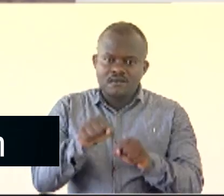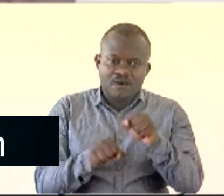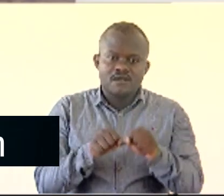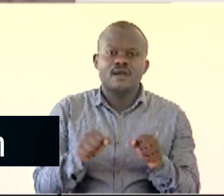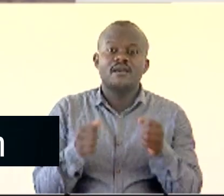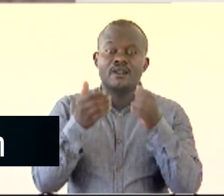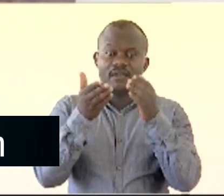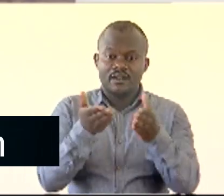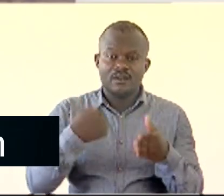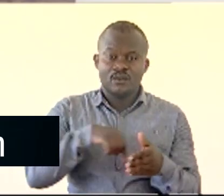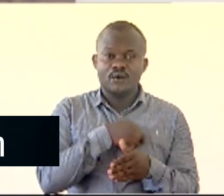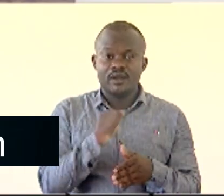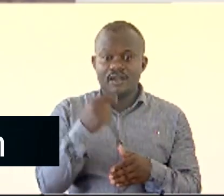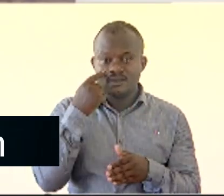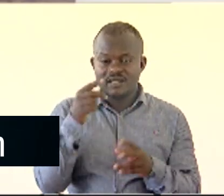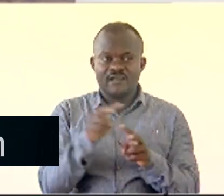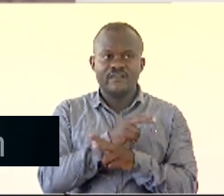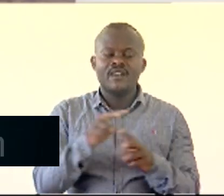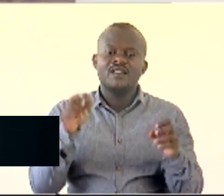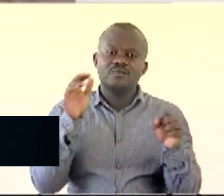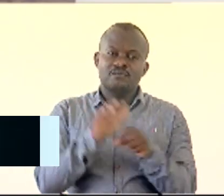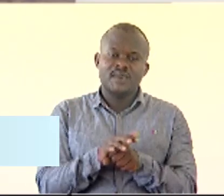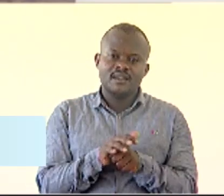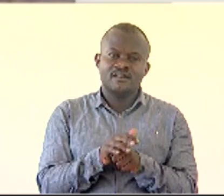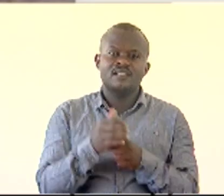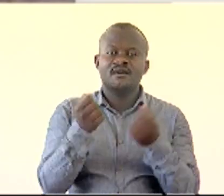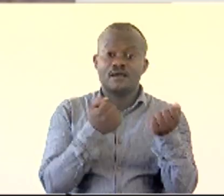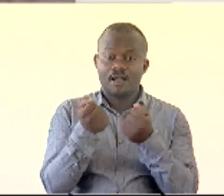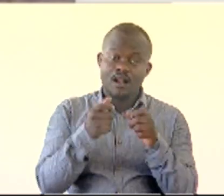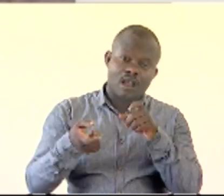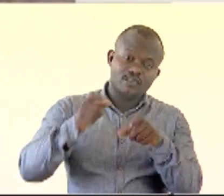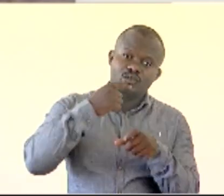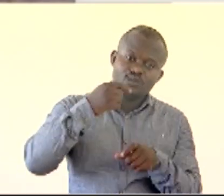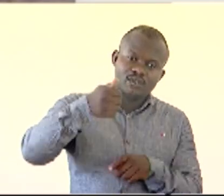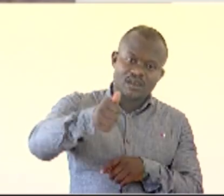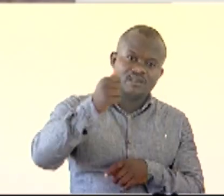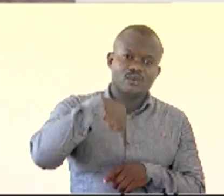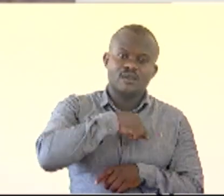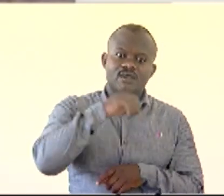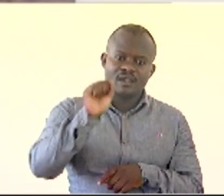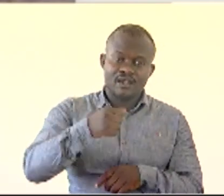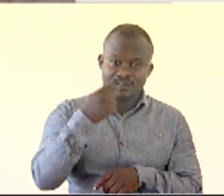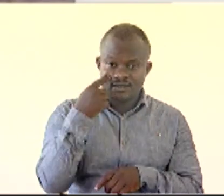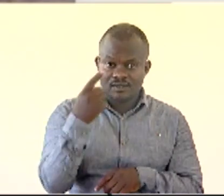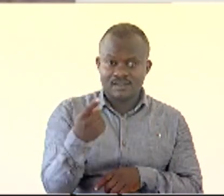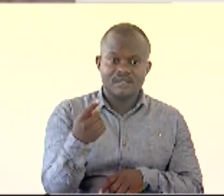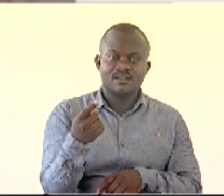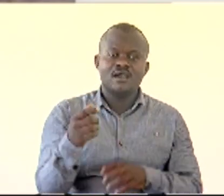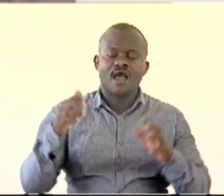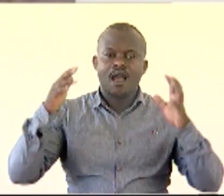can see very many cows. In addition to that, you can see here we have a